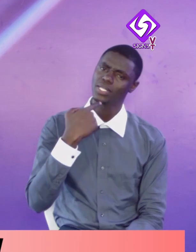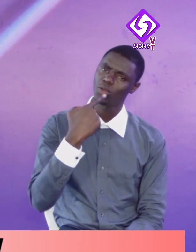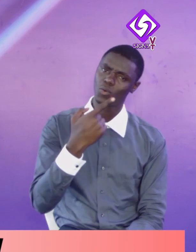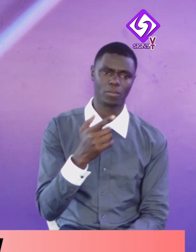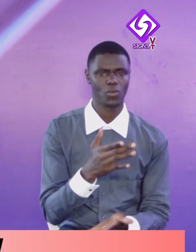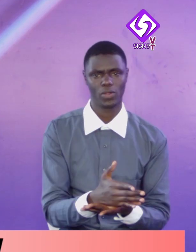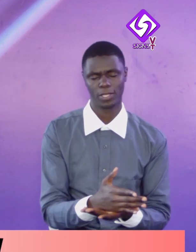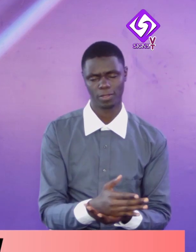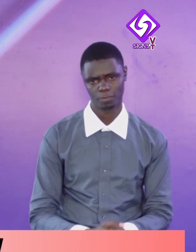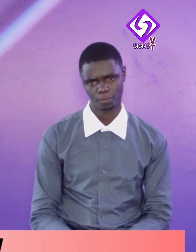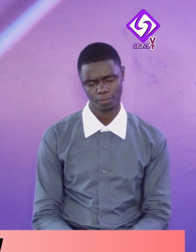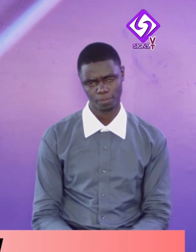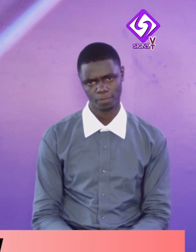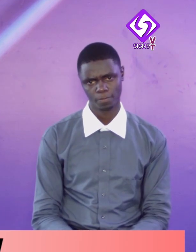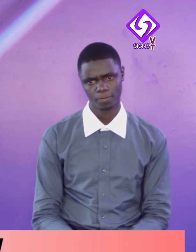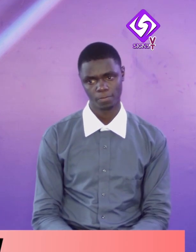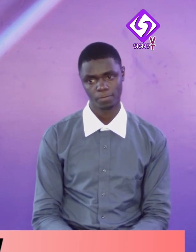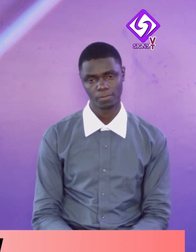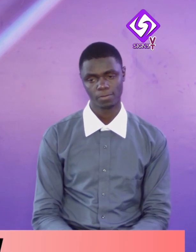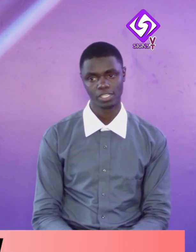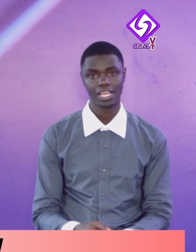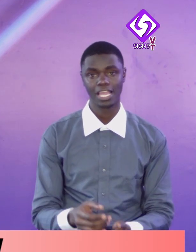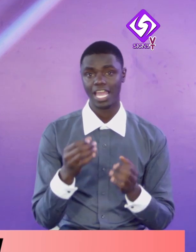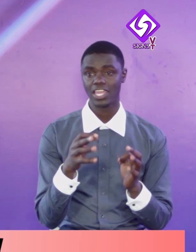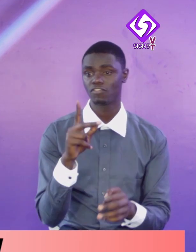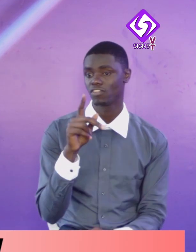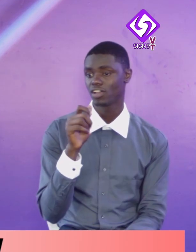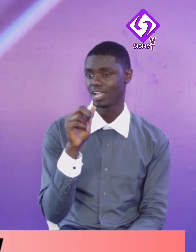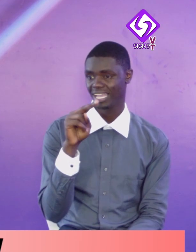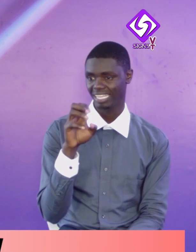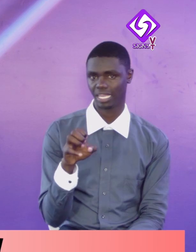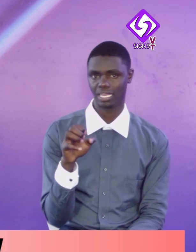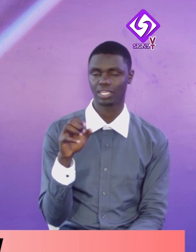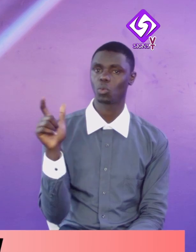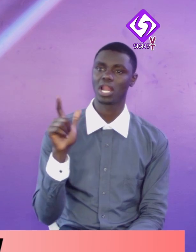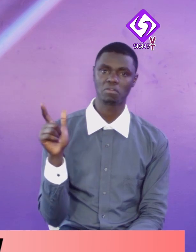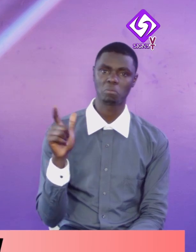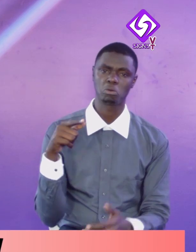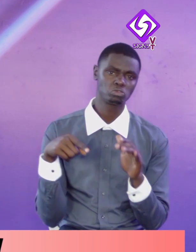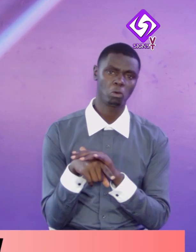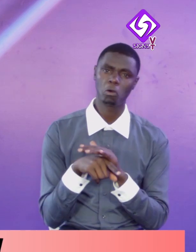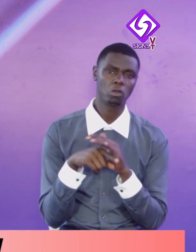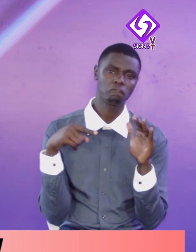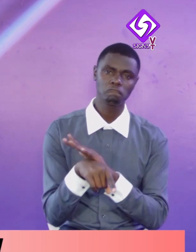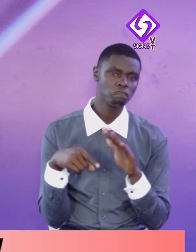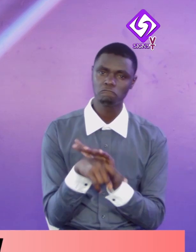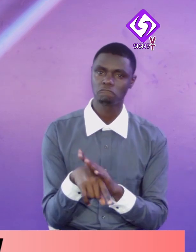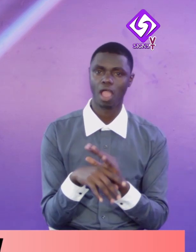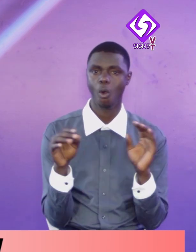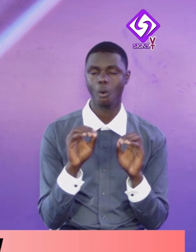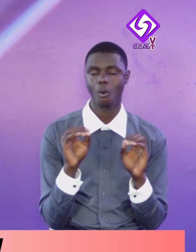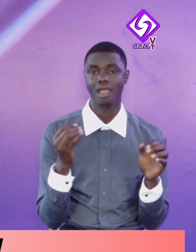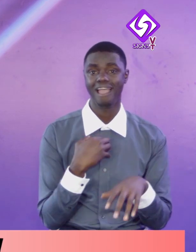truth. If Hurricane was at Liverpool, he could not have scored all those goals. Remember, there was